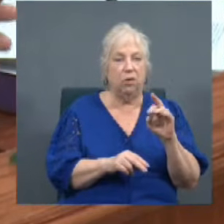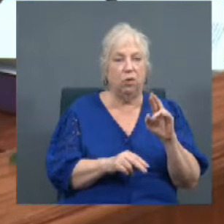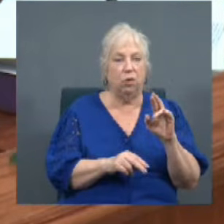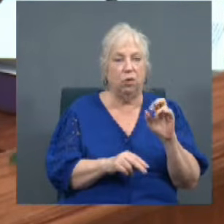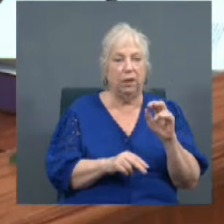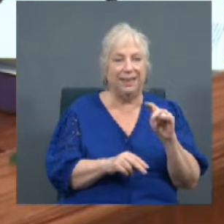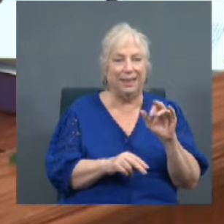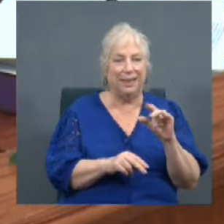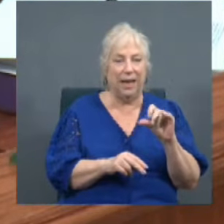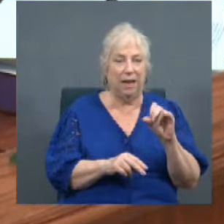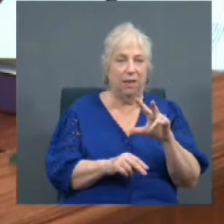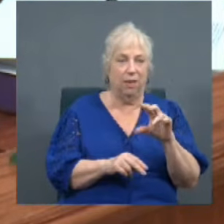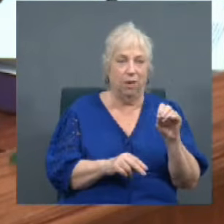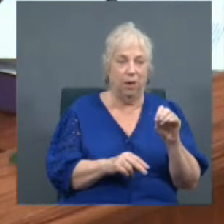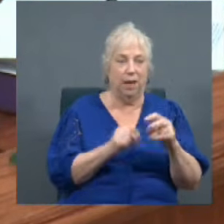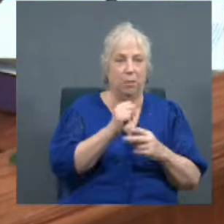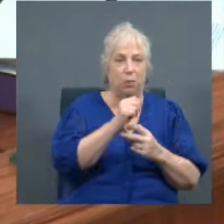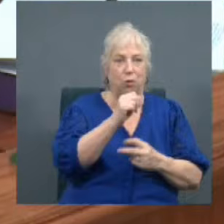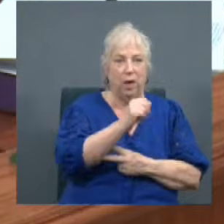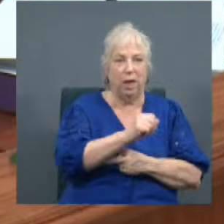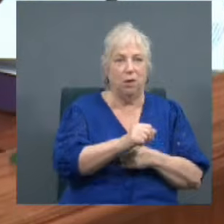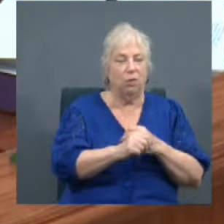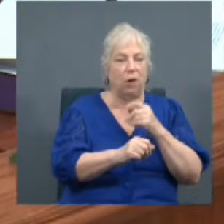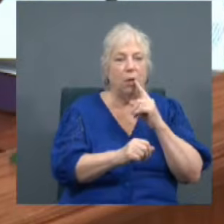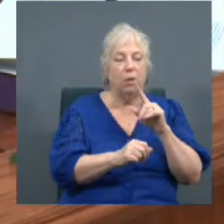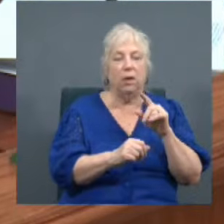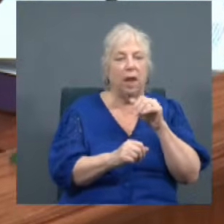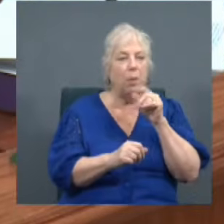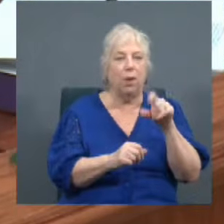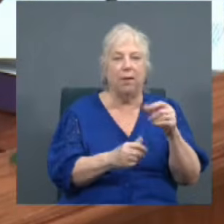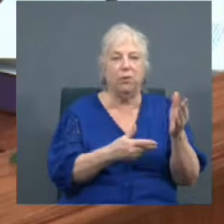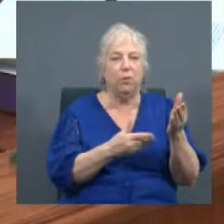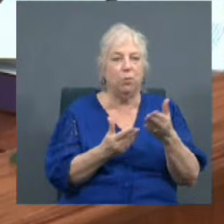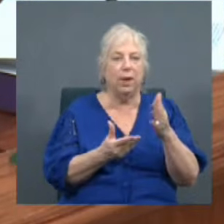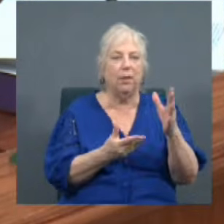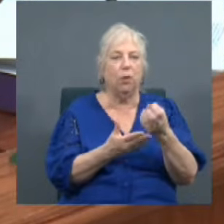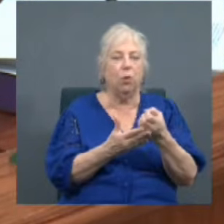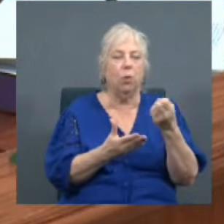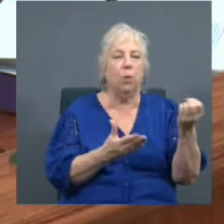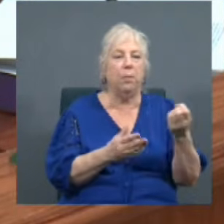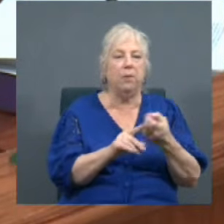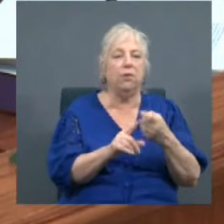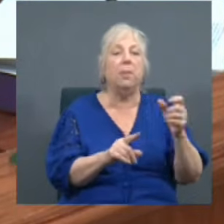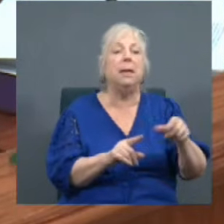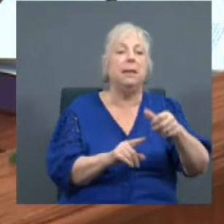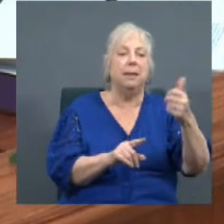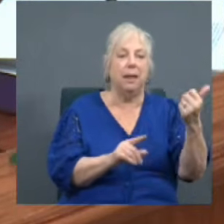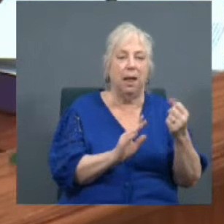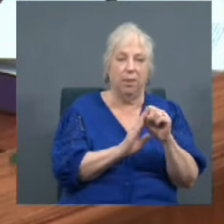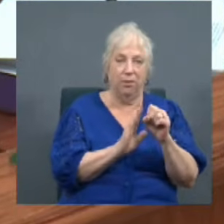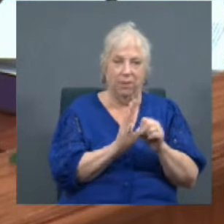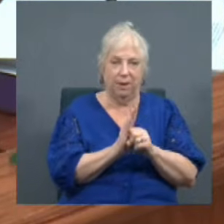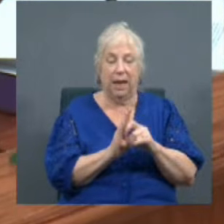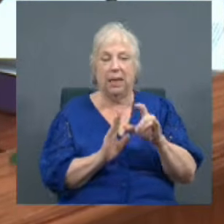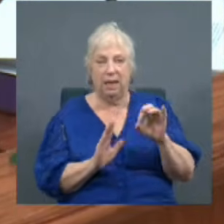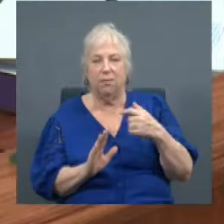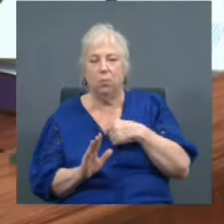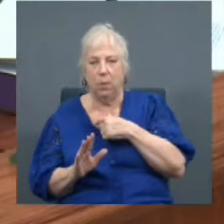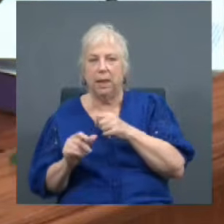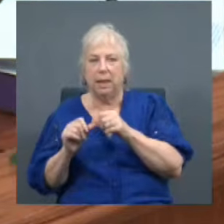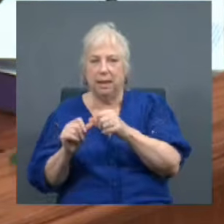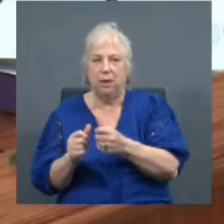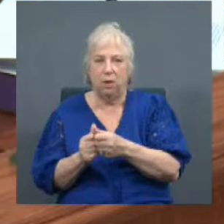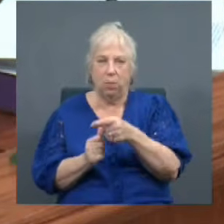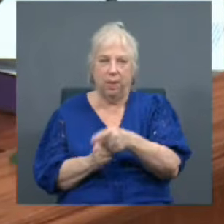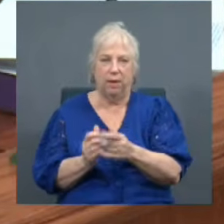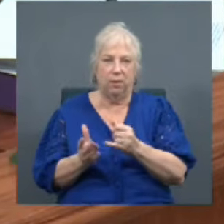and won't have to bring all of their equipment from another state to help us if we go through with this matter. At that time, though,